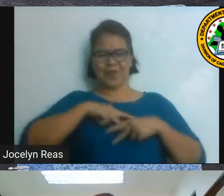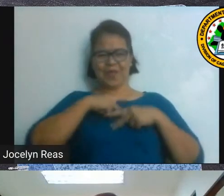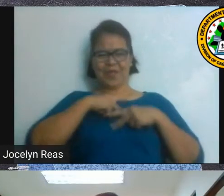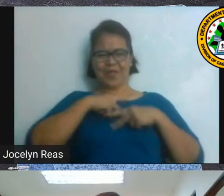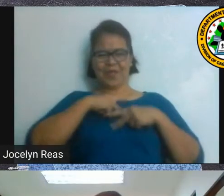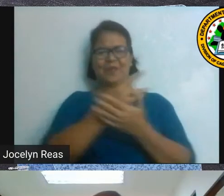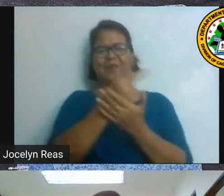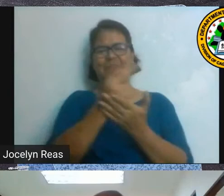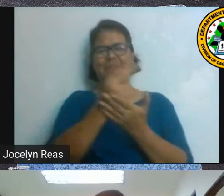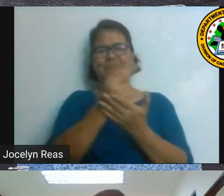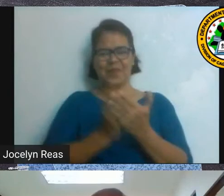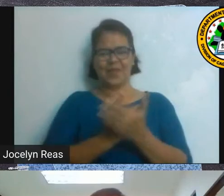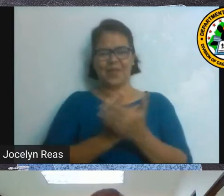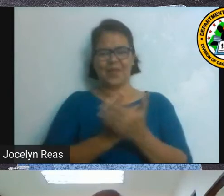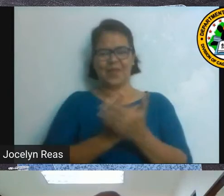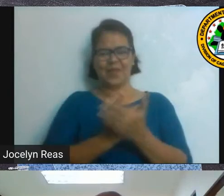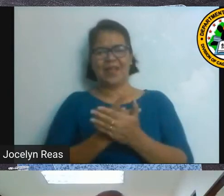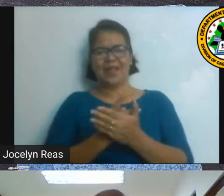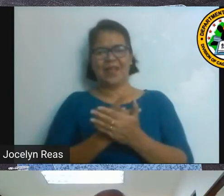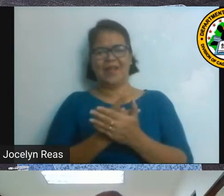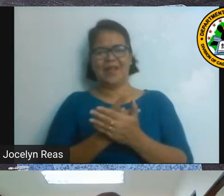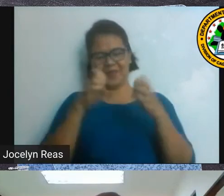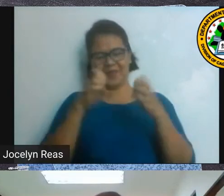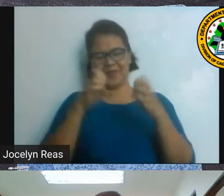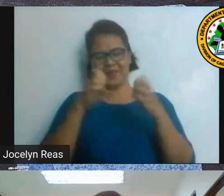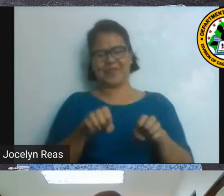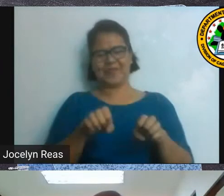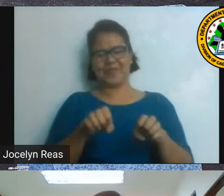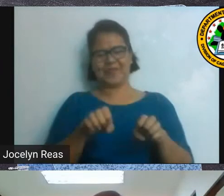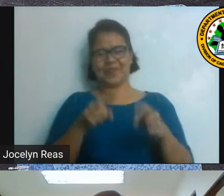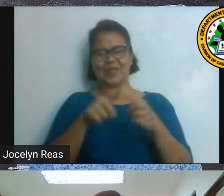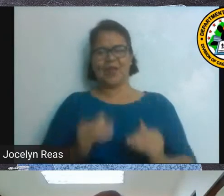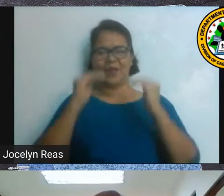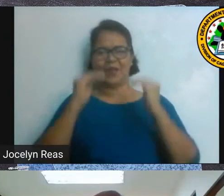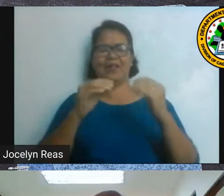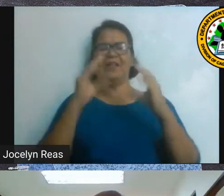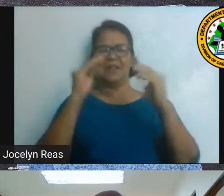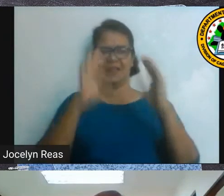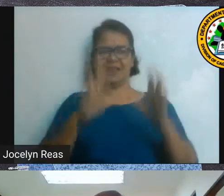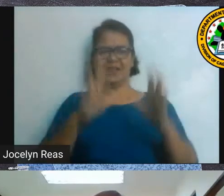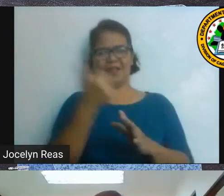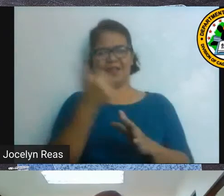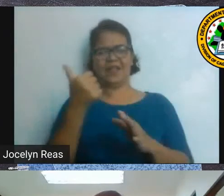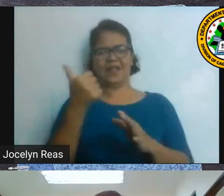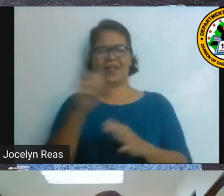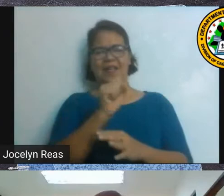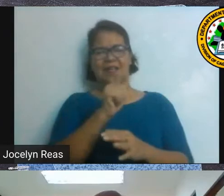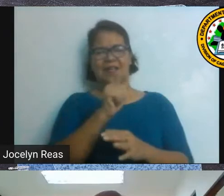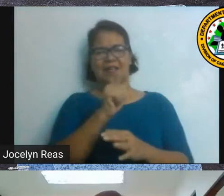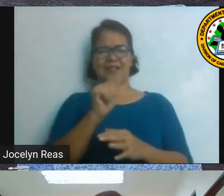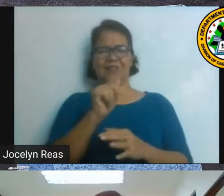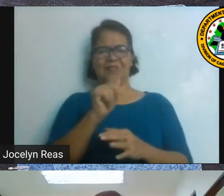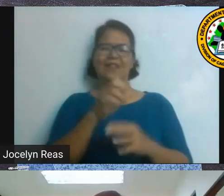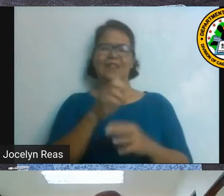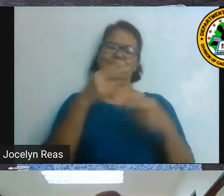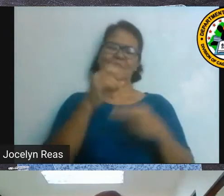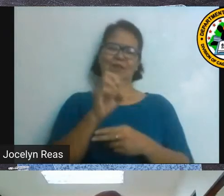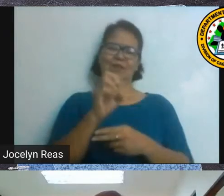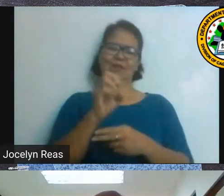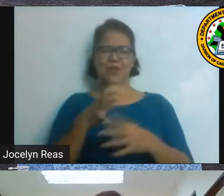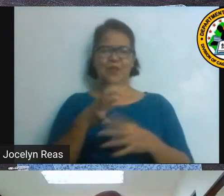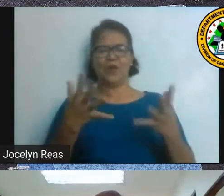fellow teachers and other stakeholders about the things we wish to do when the school year opens this